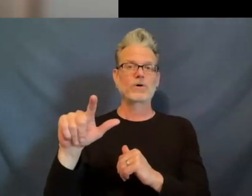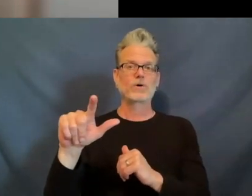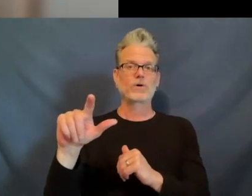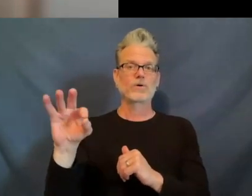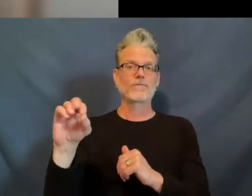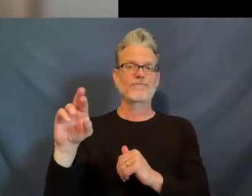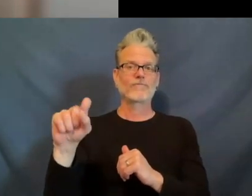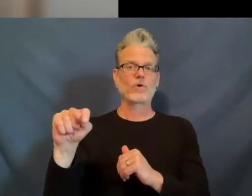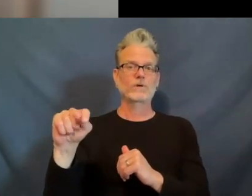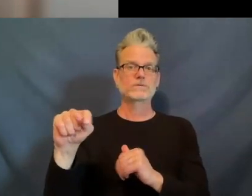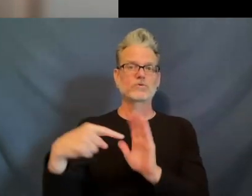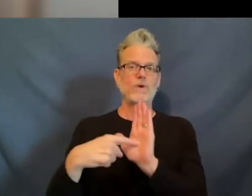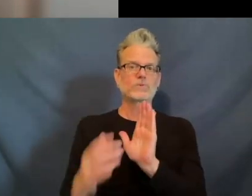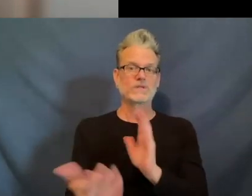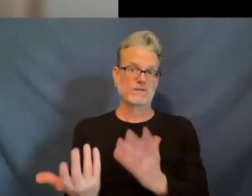that.